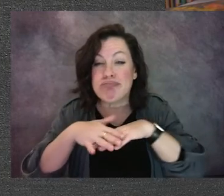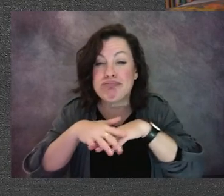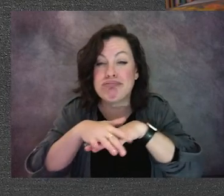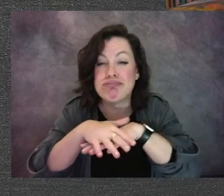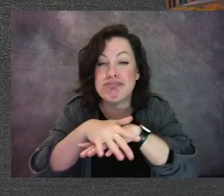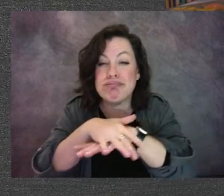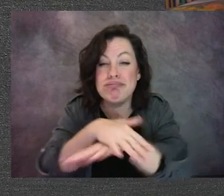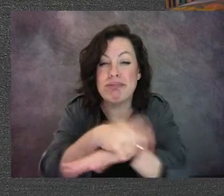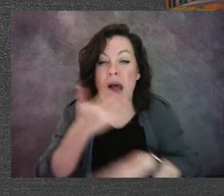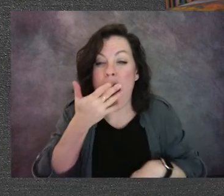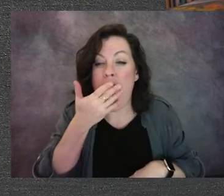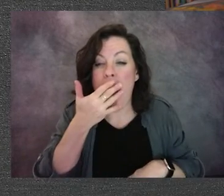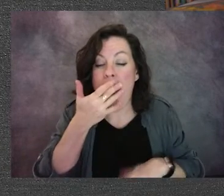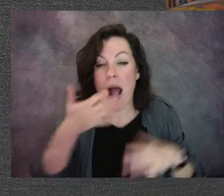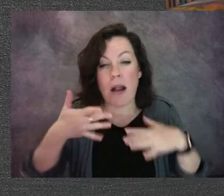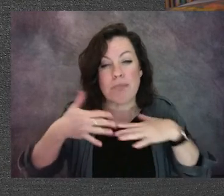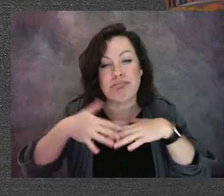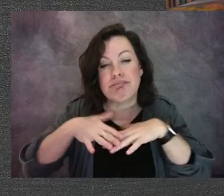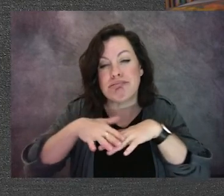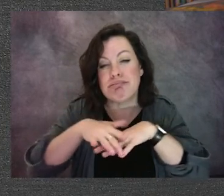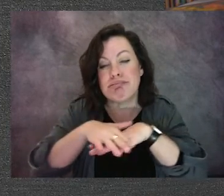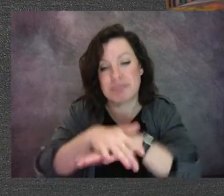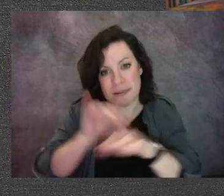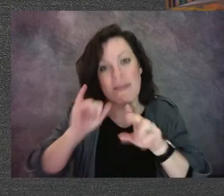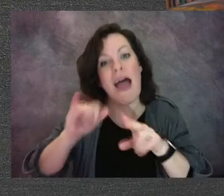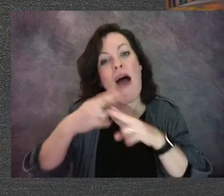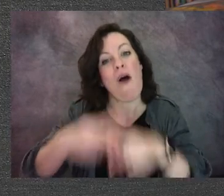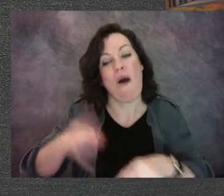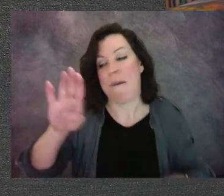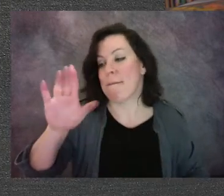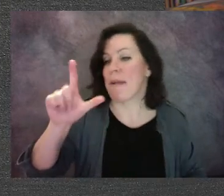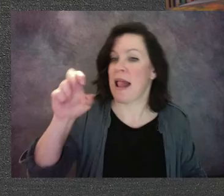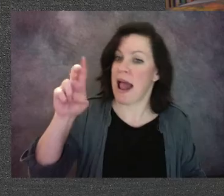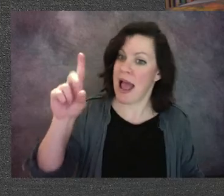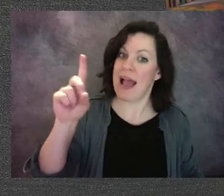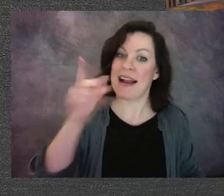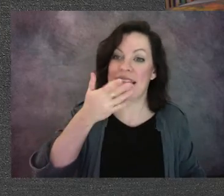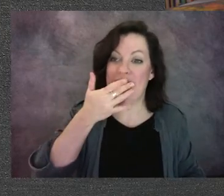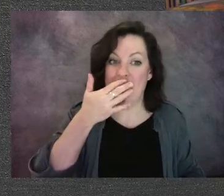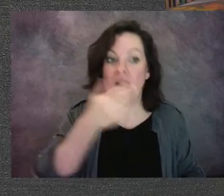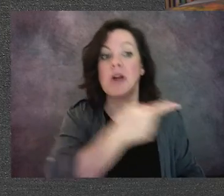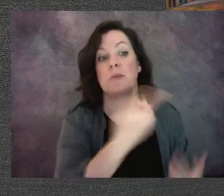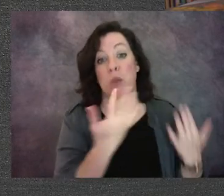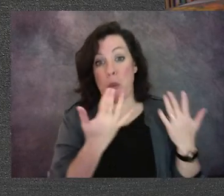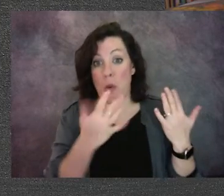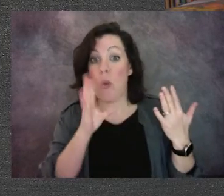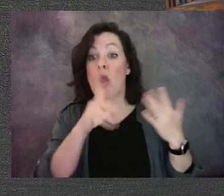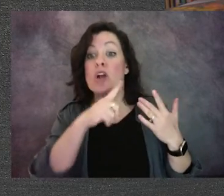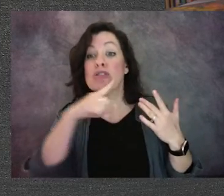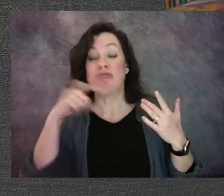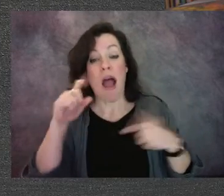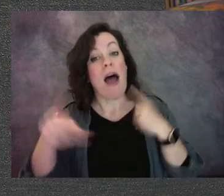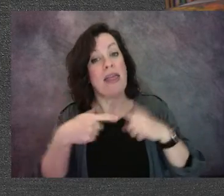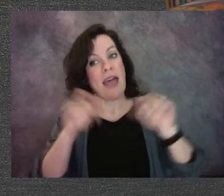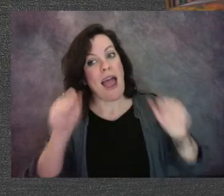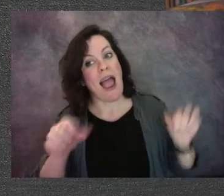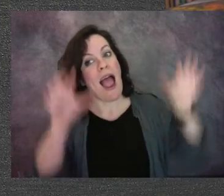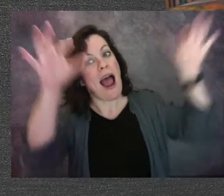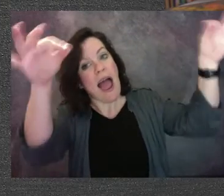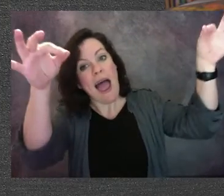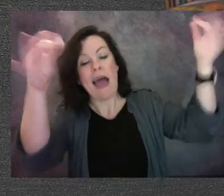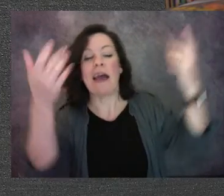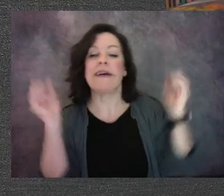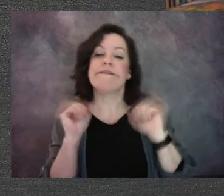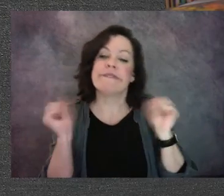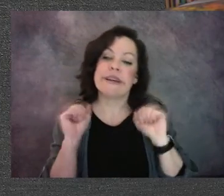Artists at home, do you see how they're starting to blend together? Yeah. So we're gonna let this dry and then we can hang it